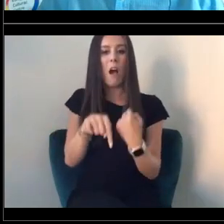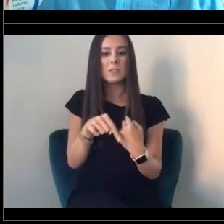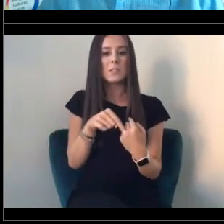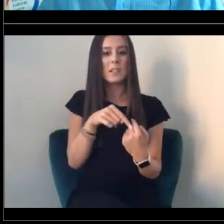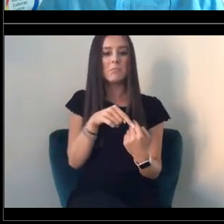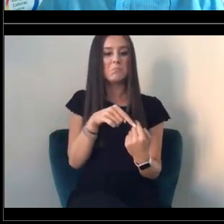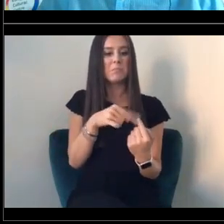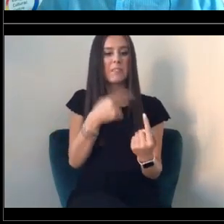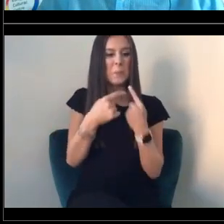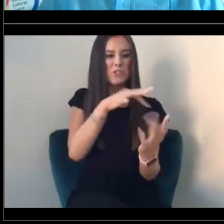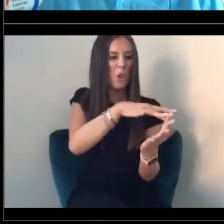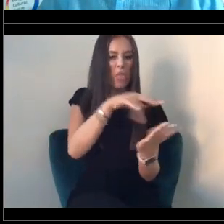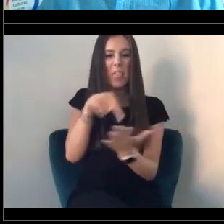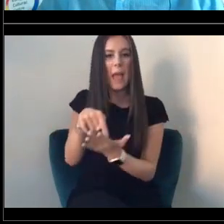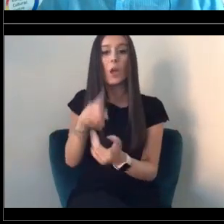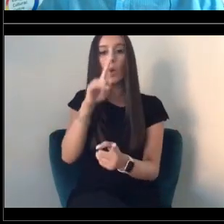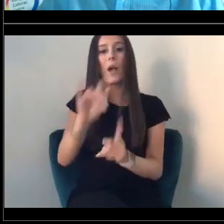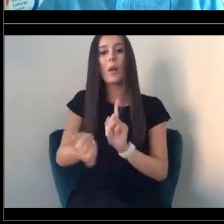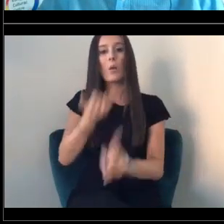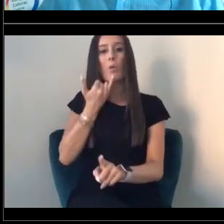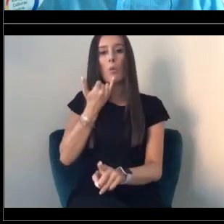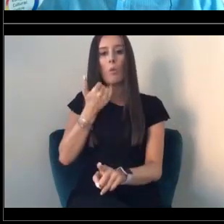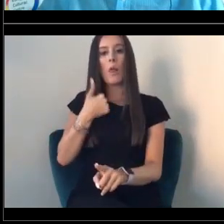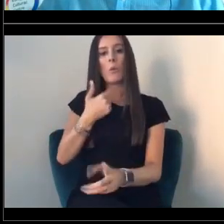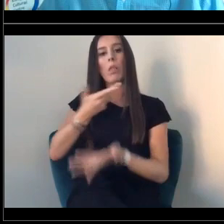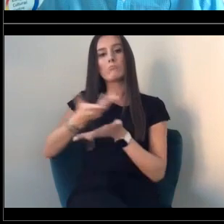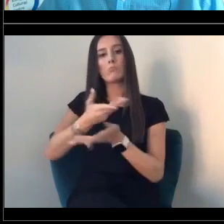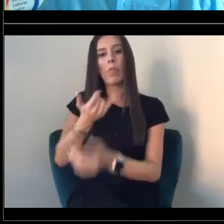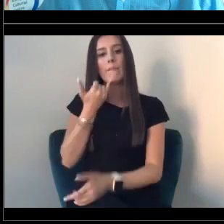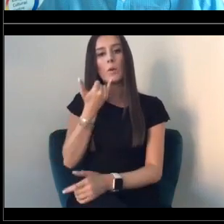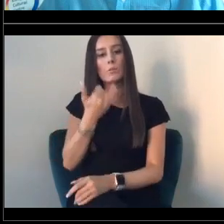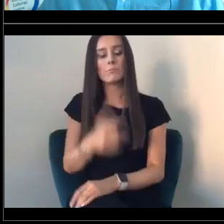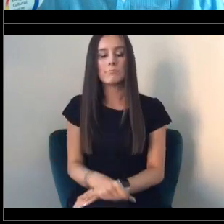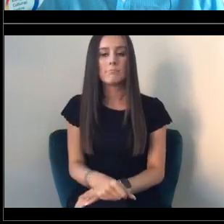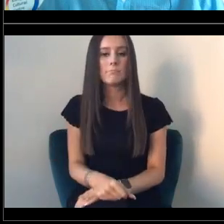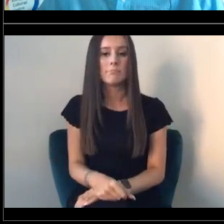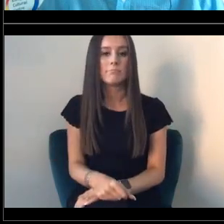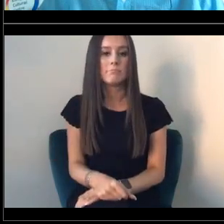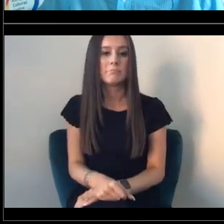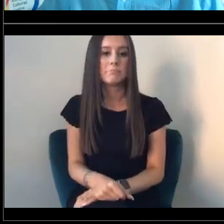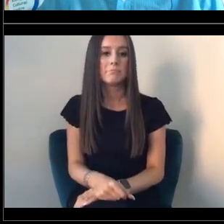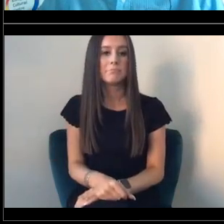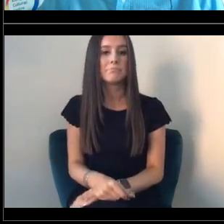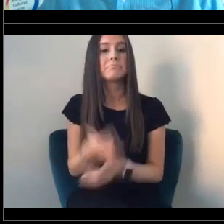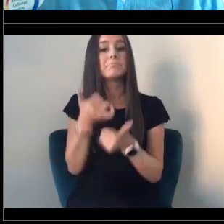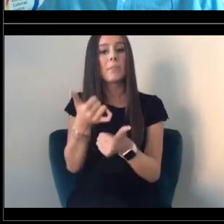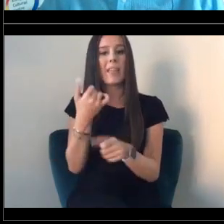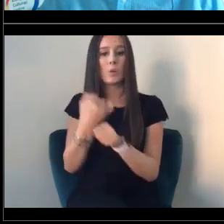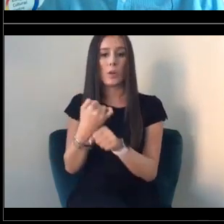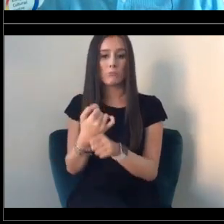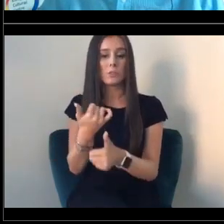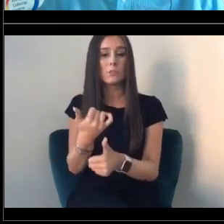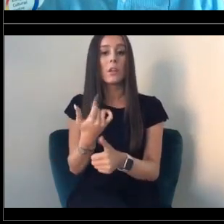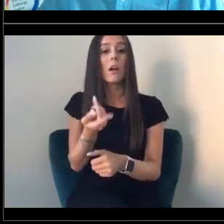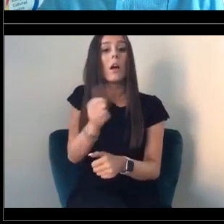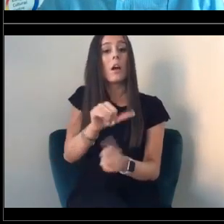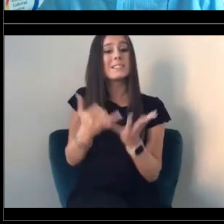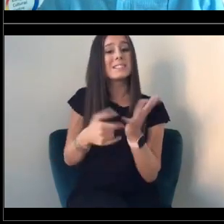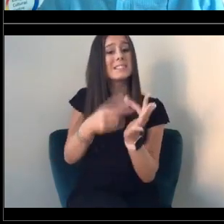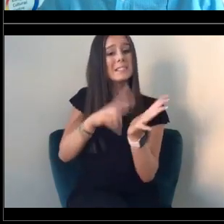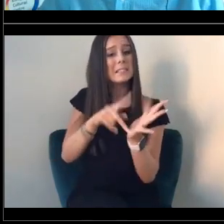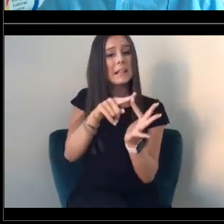in and arrange a callback. Thanks, Gary. Steve, a question now about